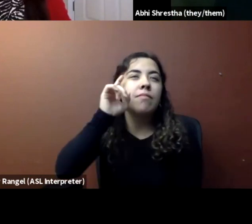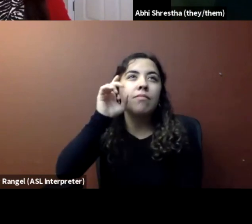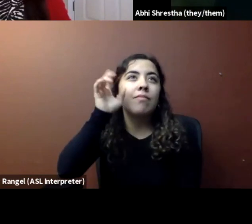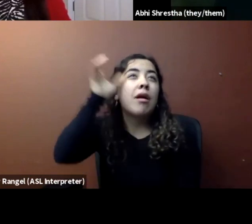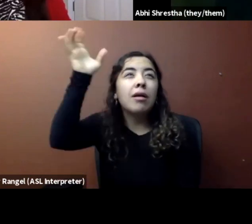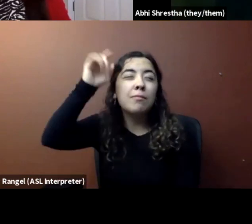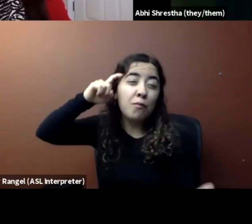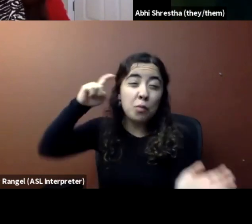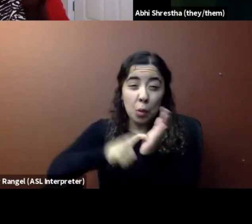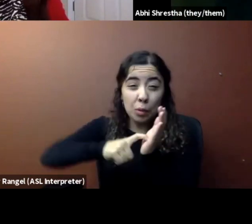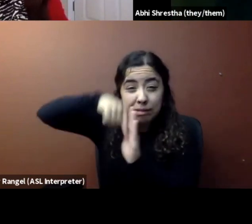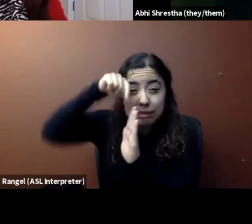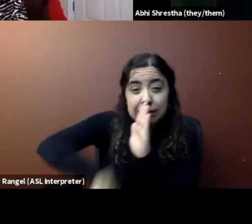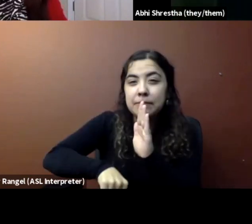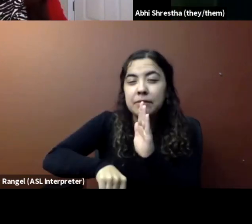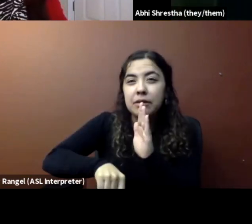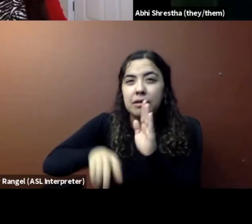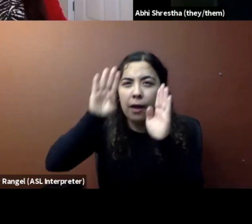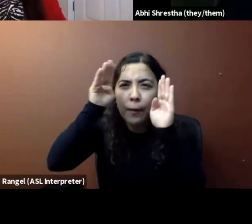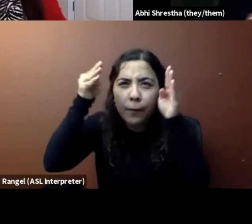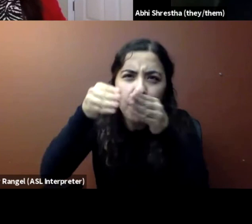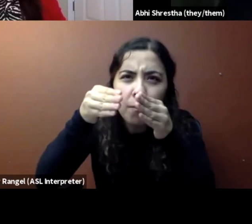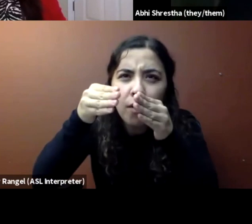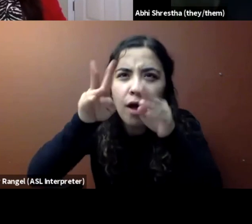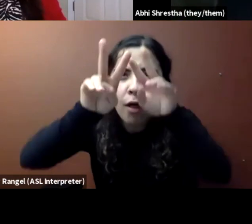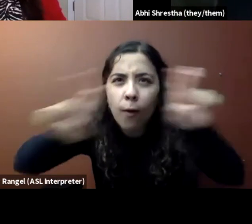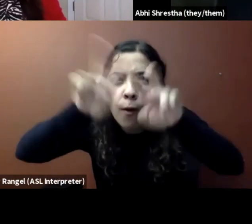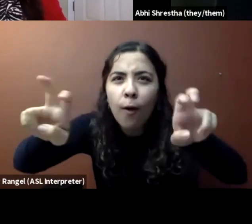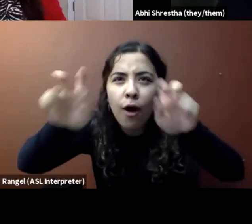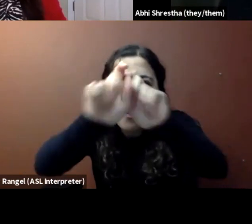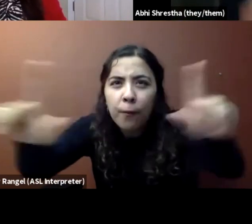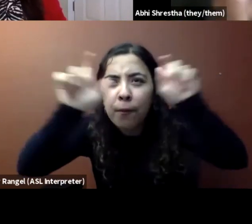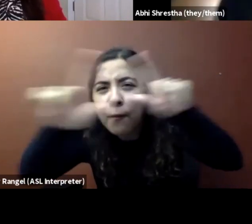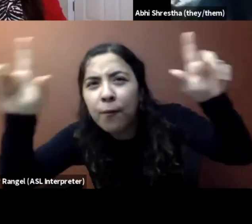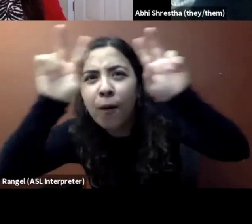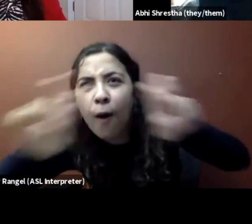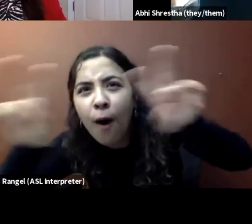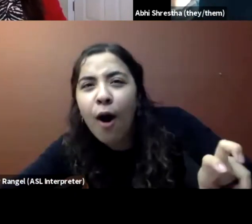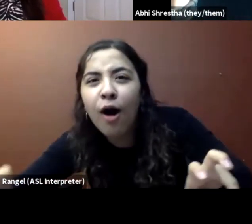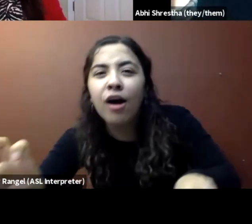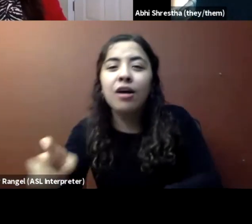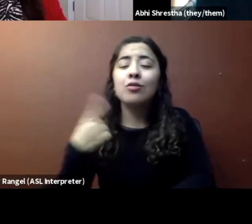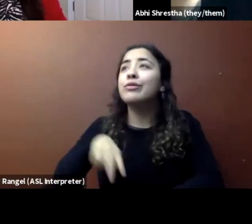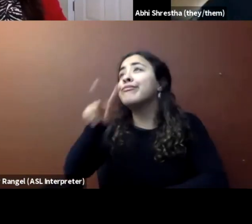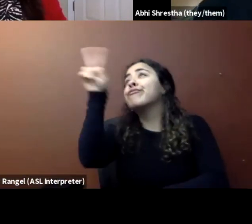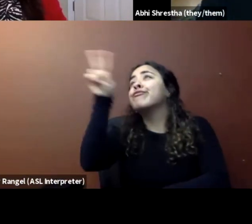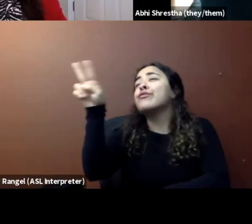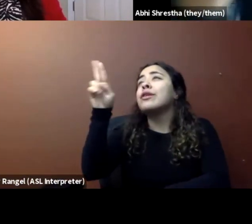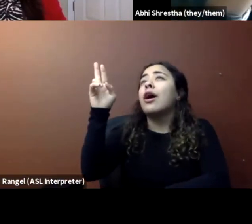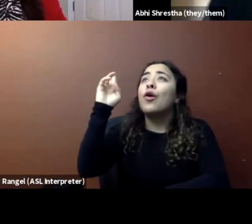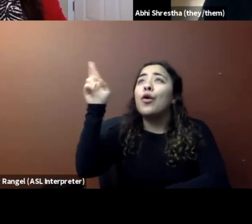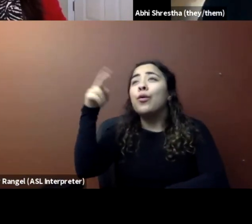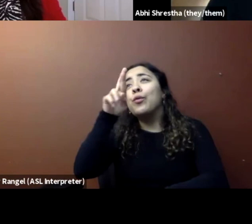deeply that you're speaking to as well, of like, you know, we read in the Republic of Flowers, and for you it was like this thing that